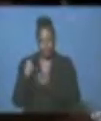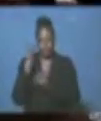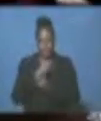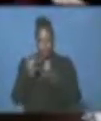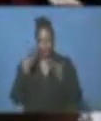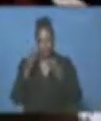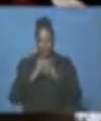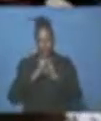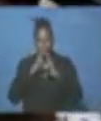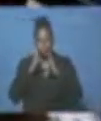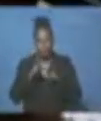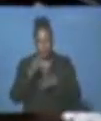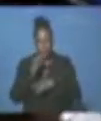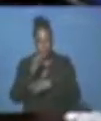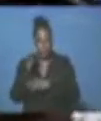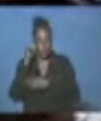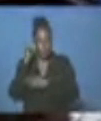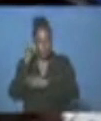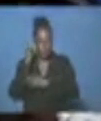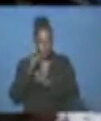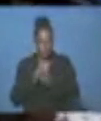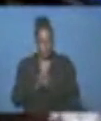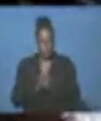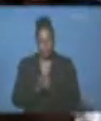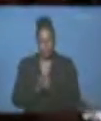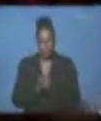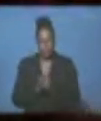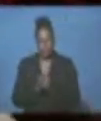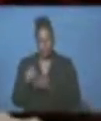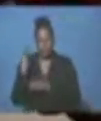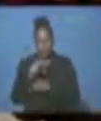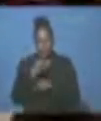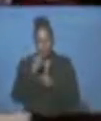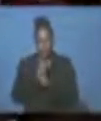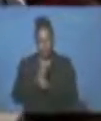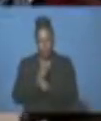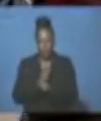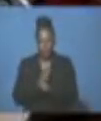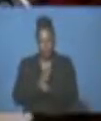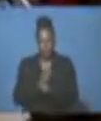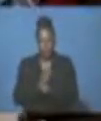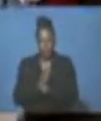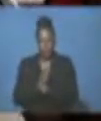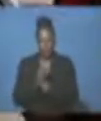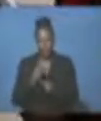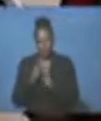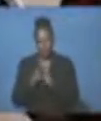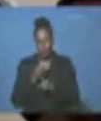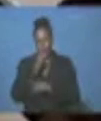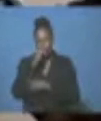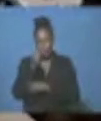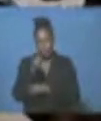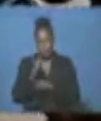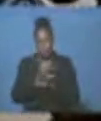formally yesterday, and we will continue to work through diplomatic channels to ensure there's